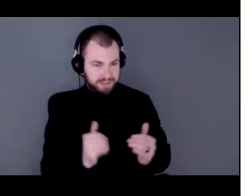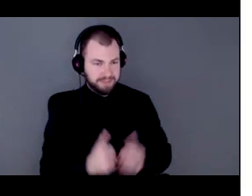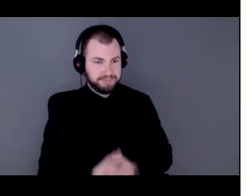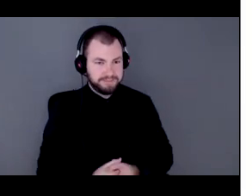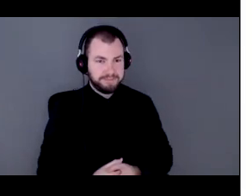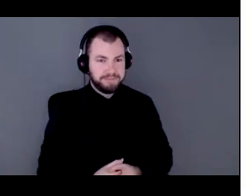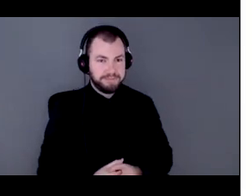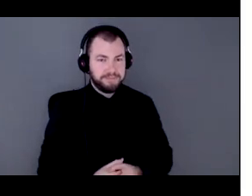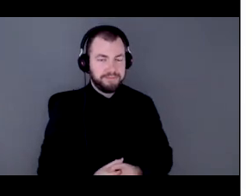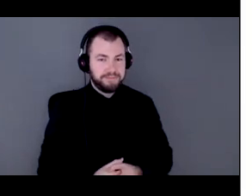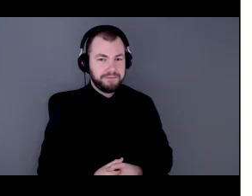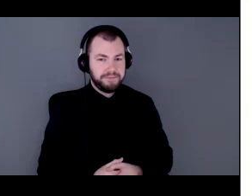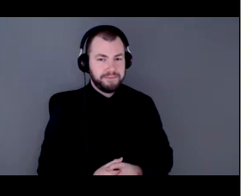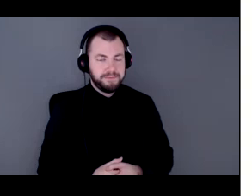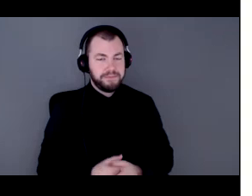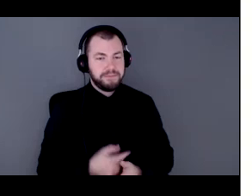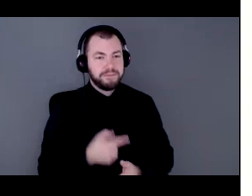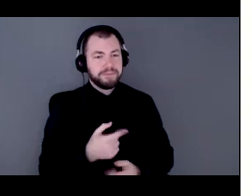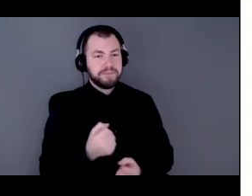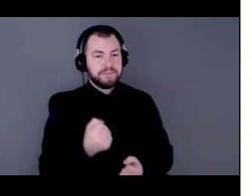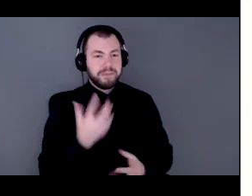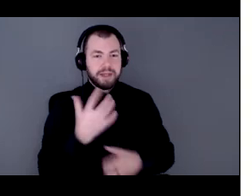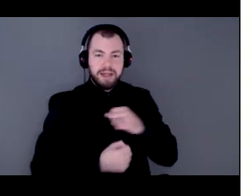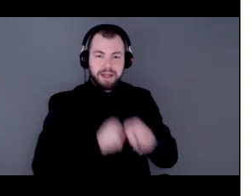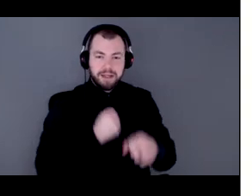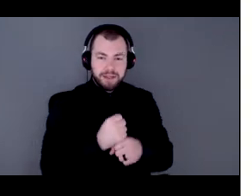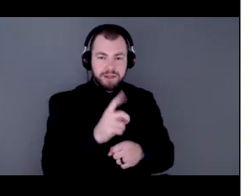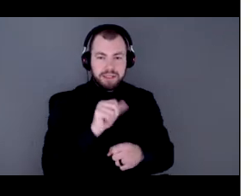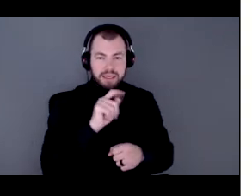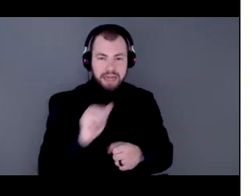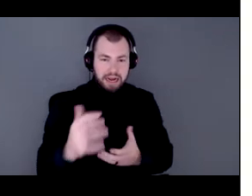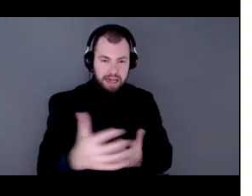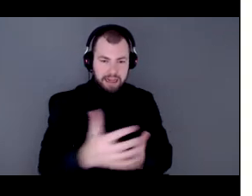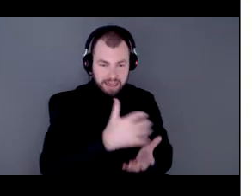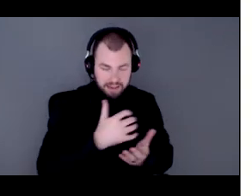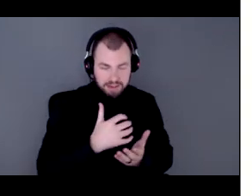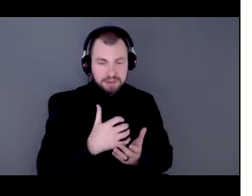So years of data have not only allowed us to do things like